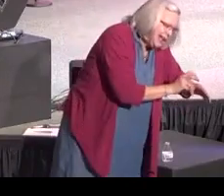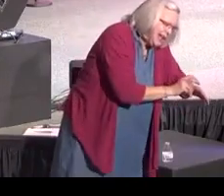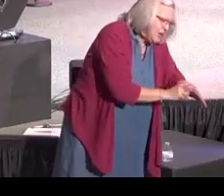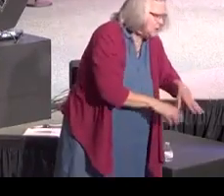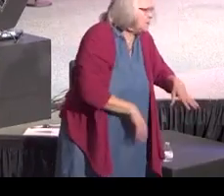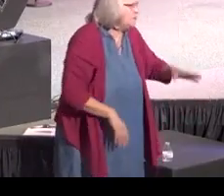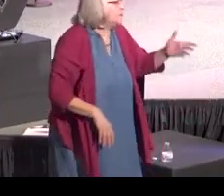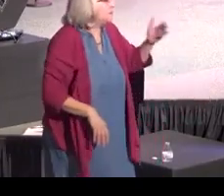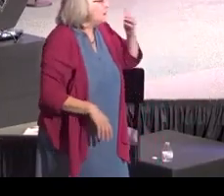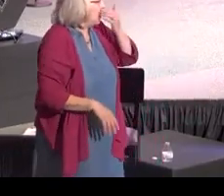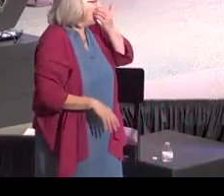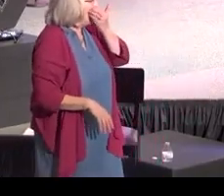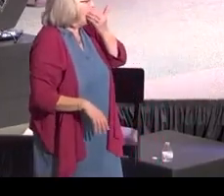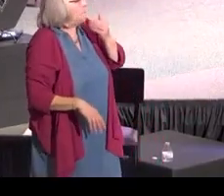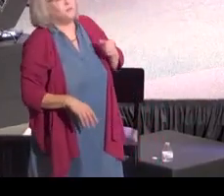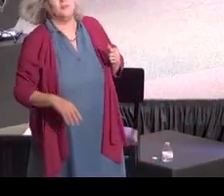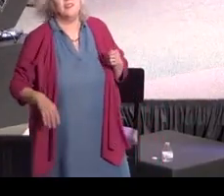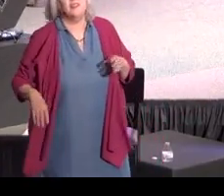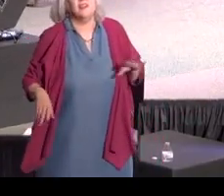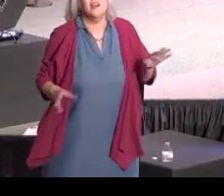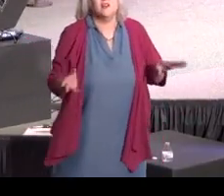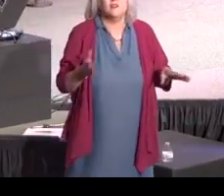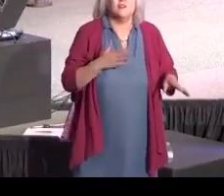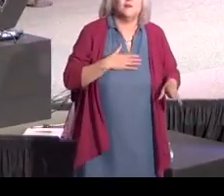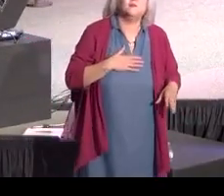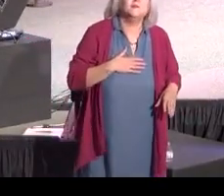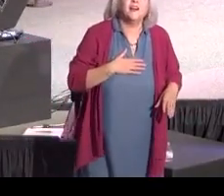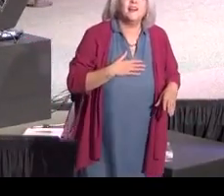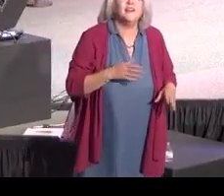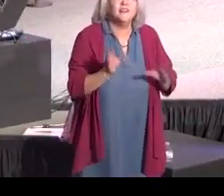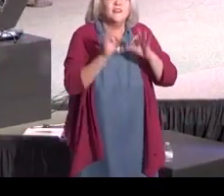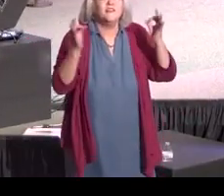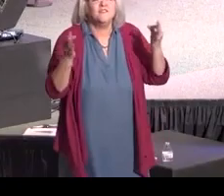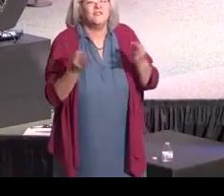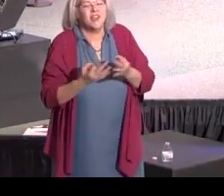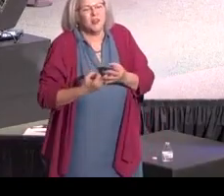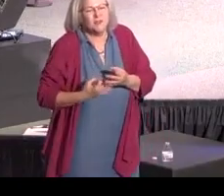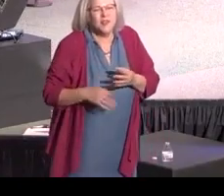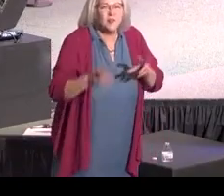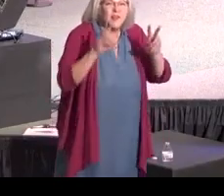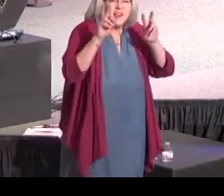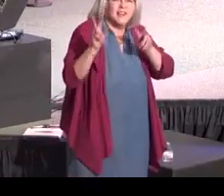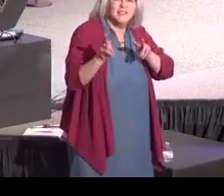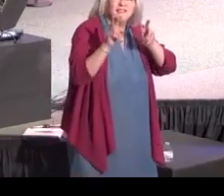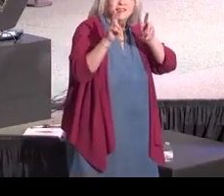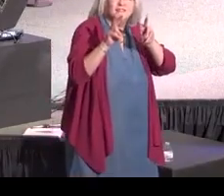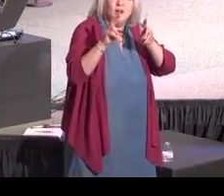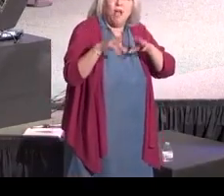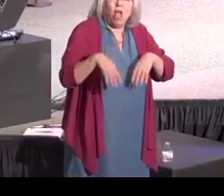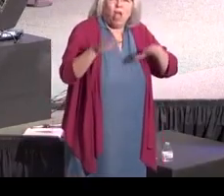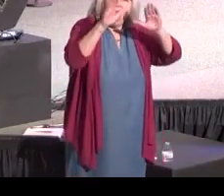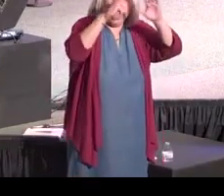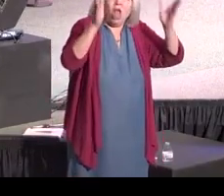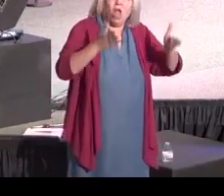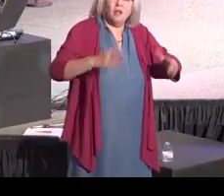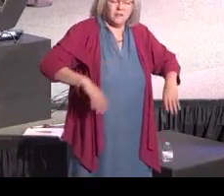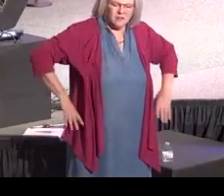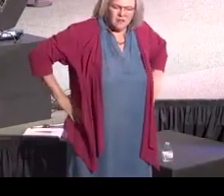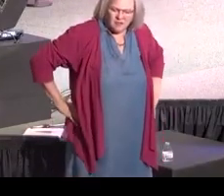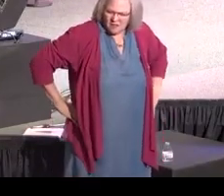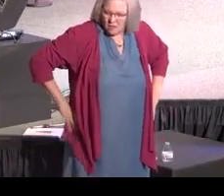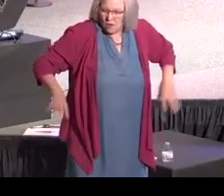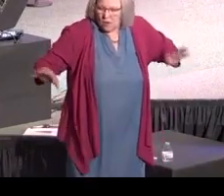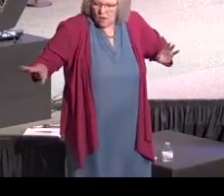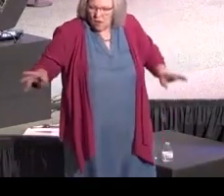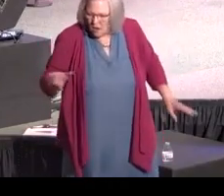show you how redneck my family is, and I'm sorry. Sometimes those snakes would get up in that house. And my grandmother, I remember one time, I was